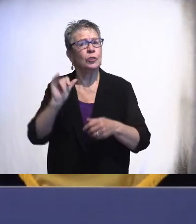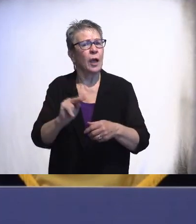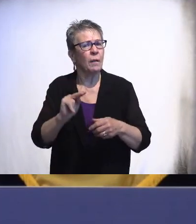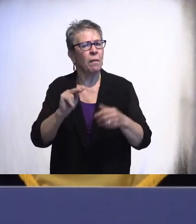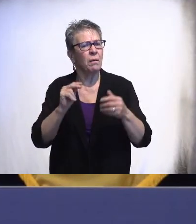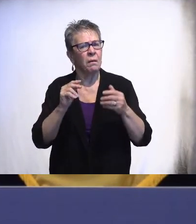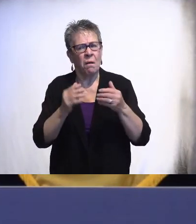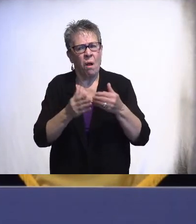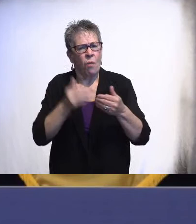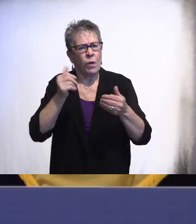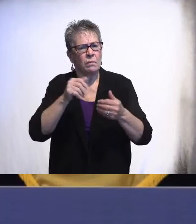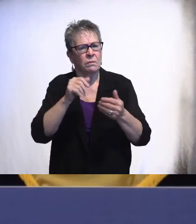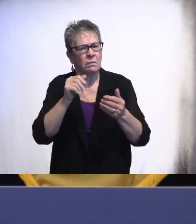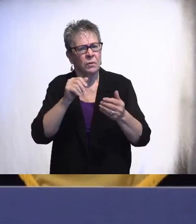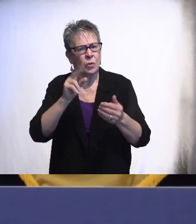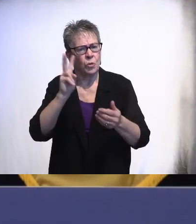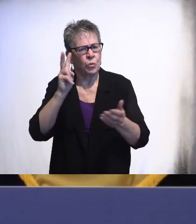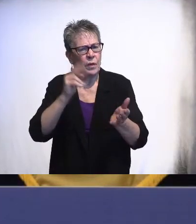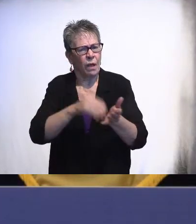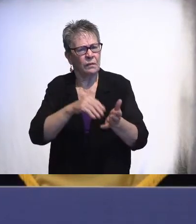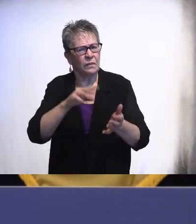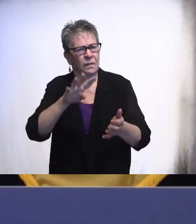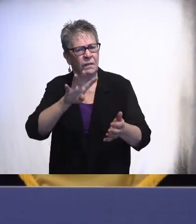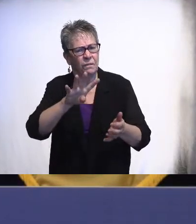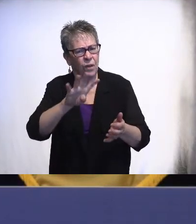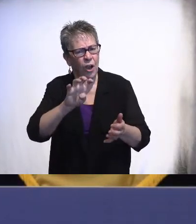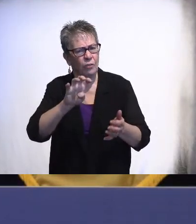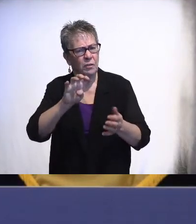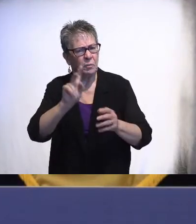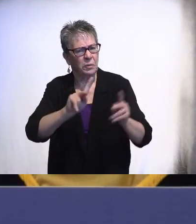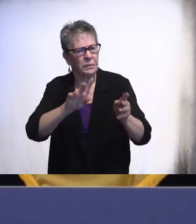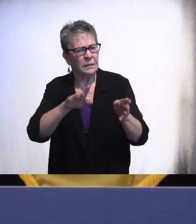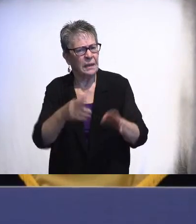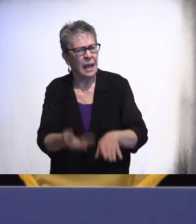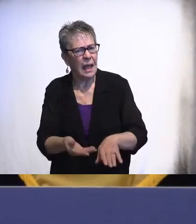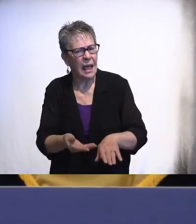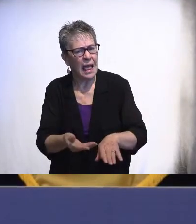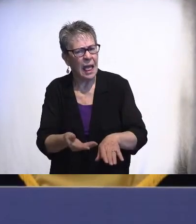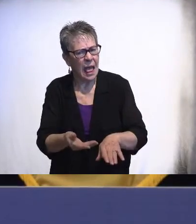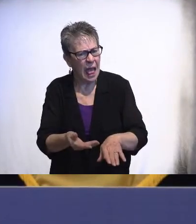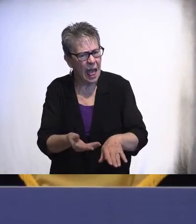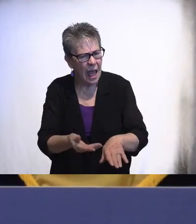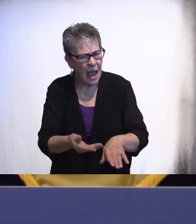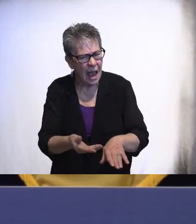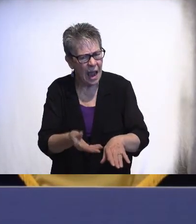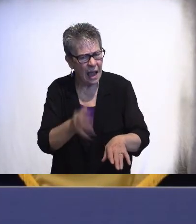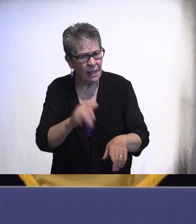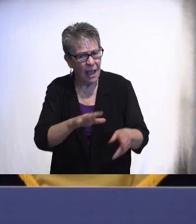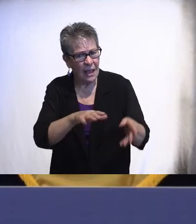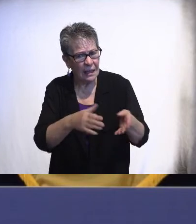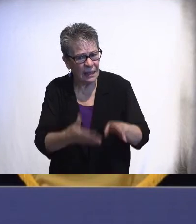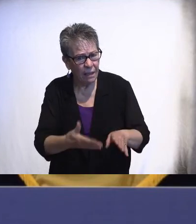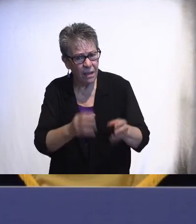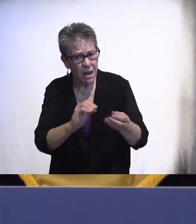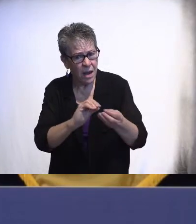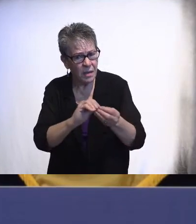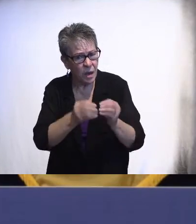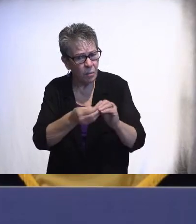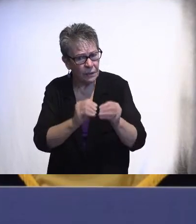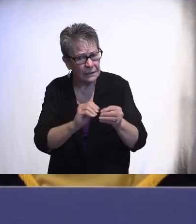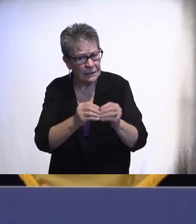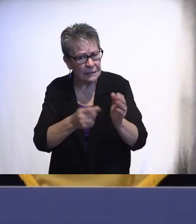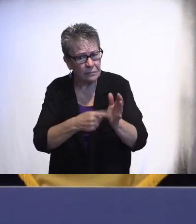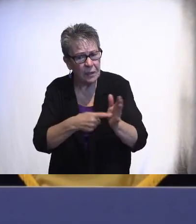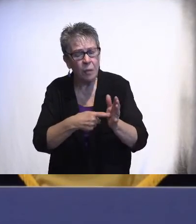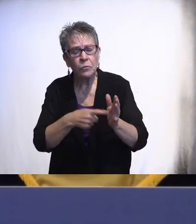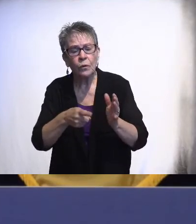You know, keeping in mind that deaths can be a lagging indicator, did that give you any pause in lifting this mandate? And if